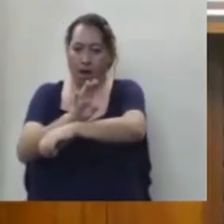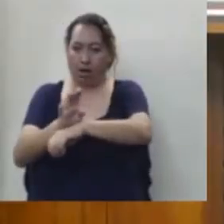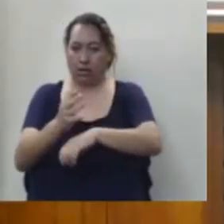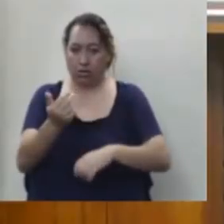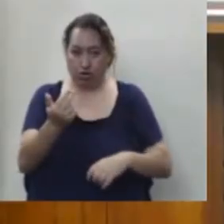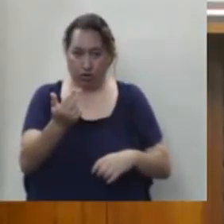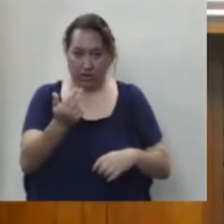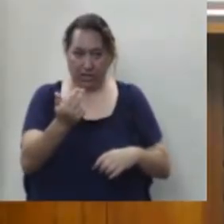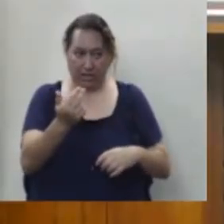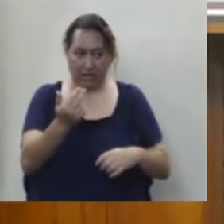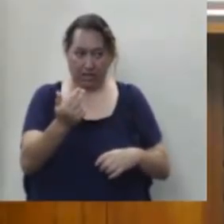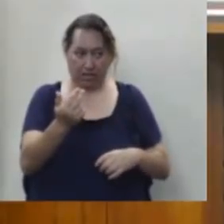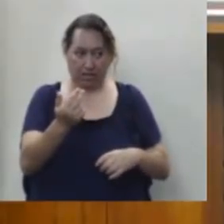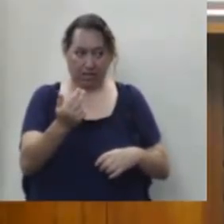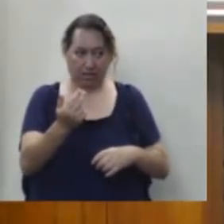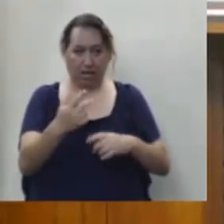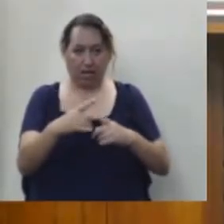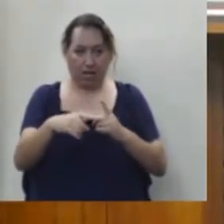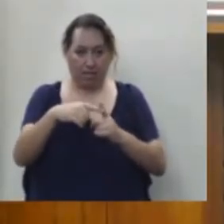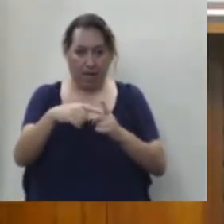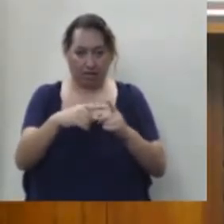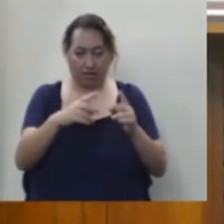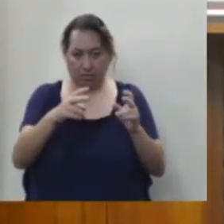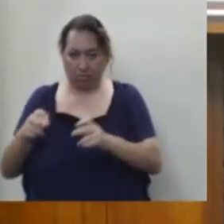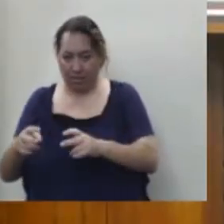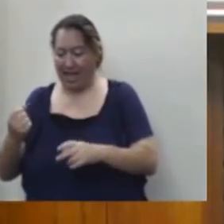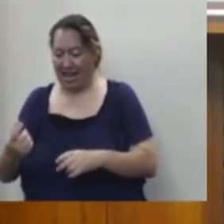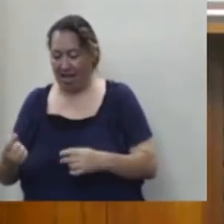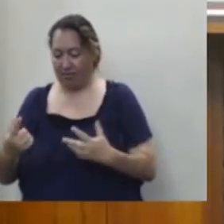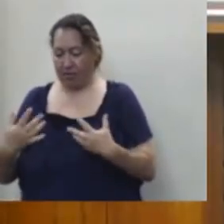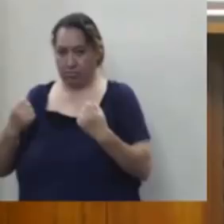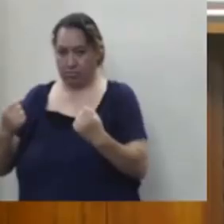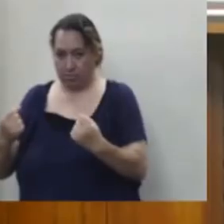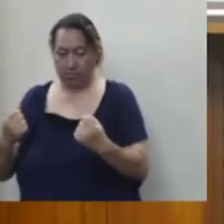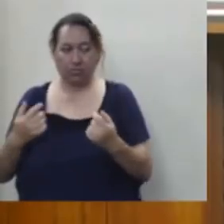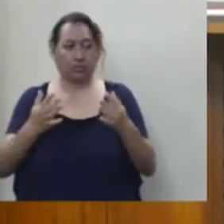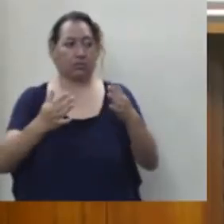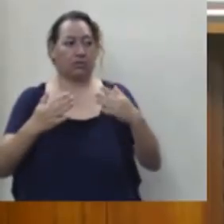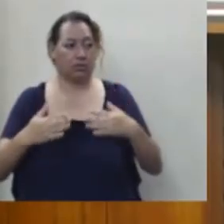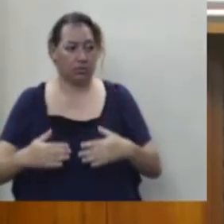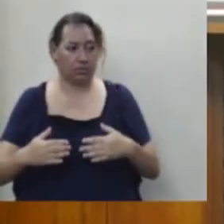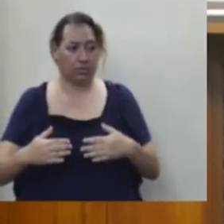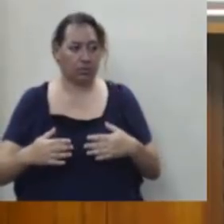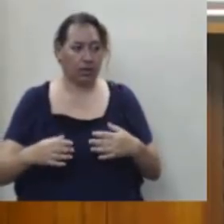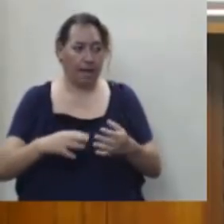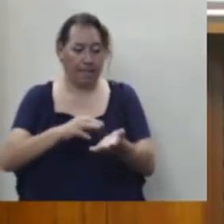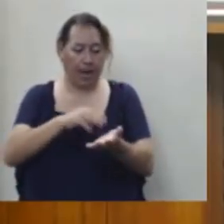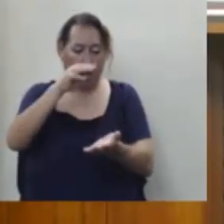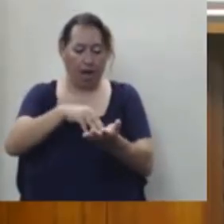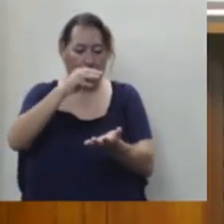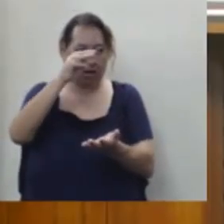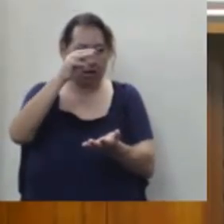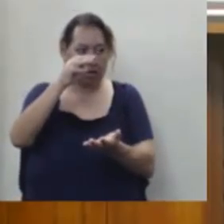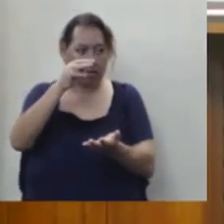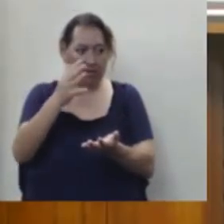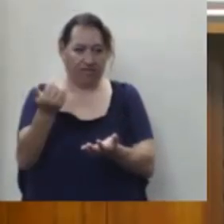have COVID positive cases, 11 have recovered. And then we go to the next village, which is Manilao. 15 cases,